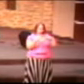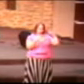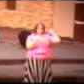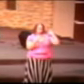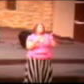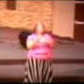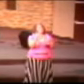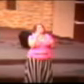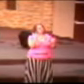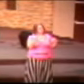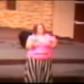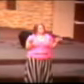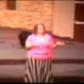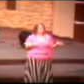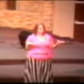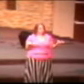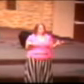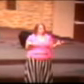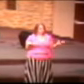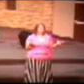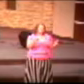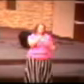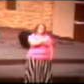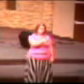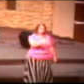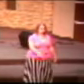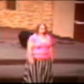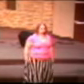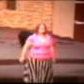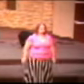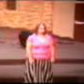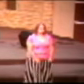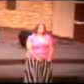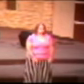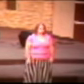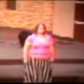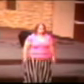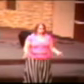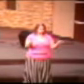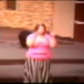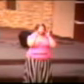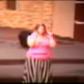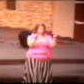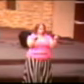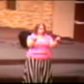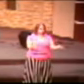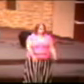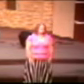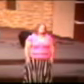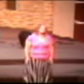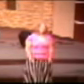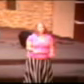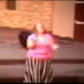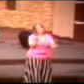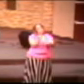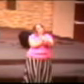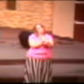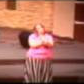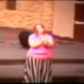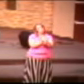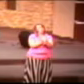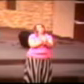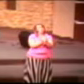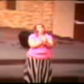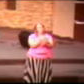You know what we have? You. I'm looking at you. And we want to help equip